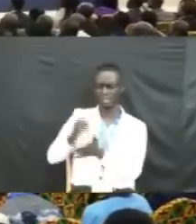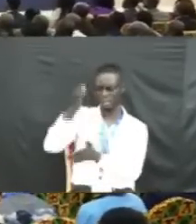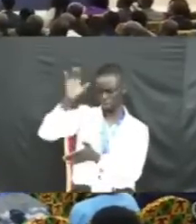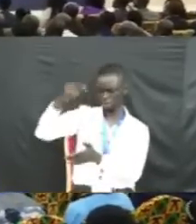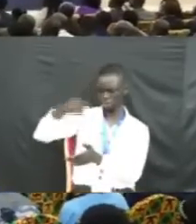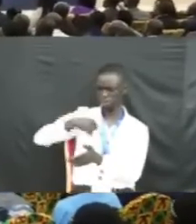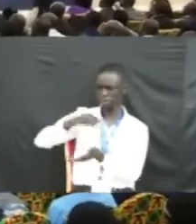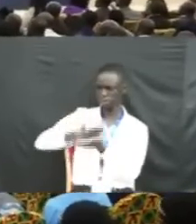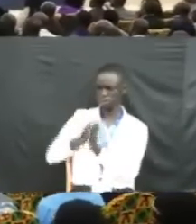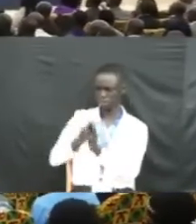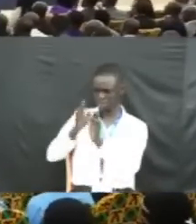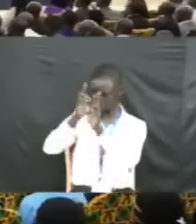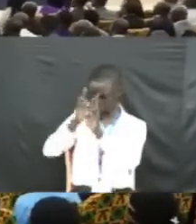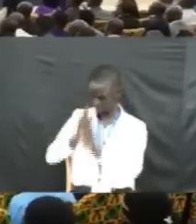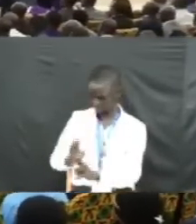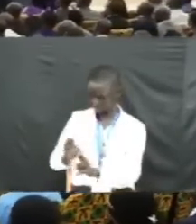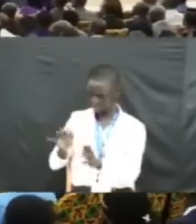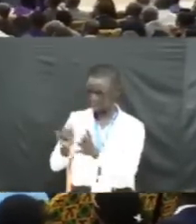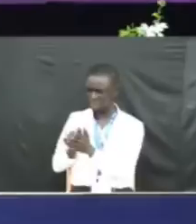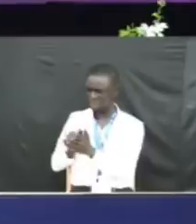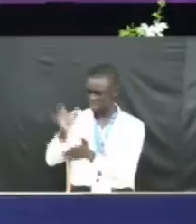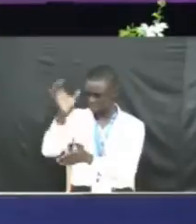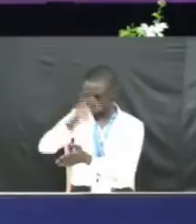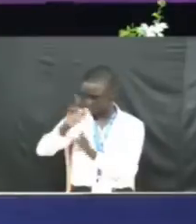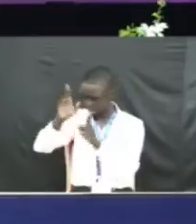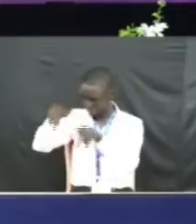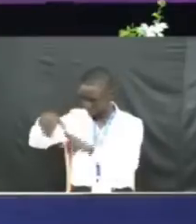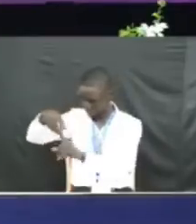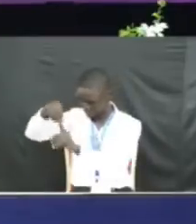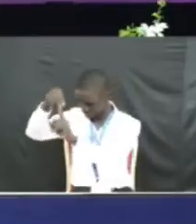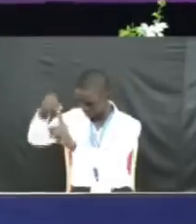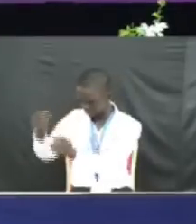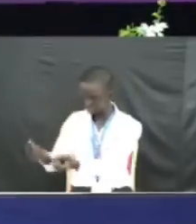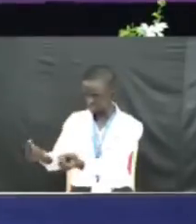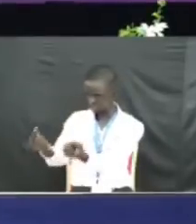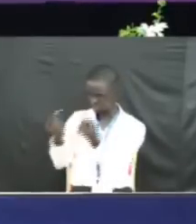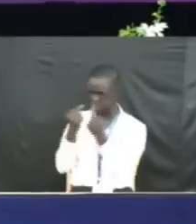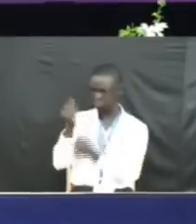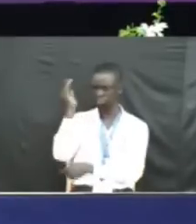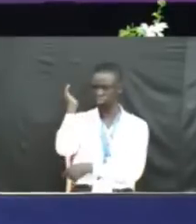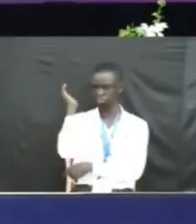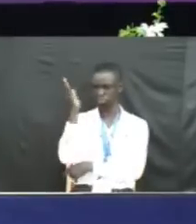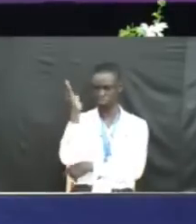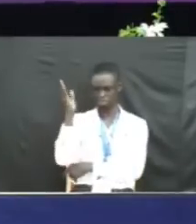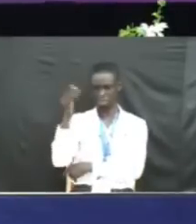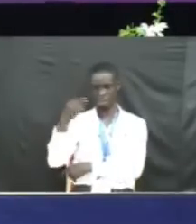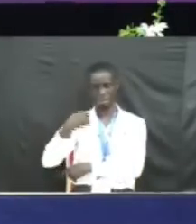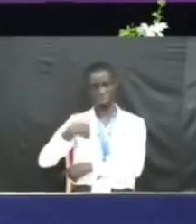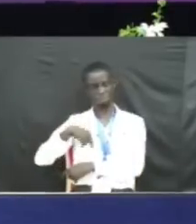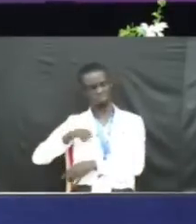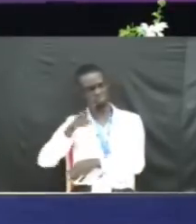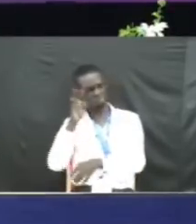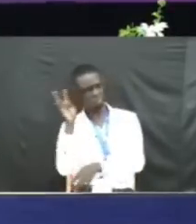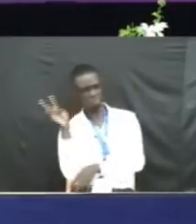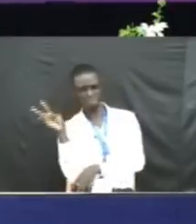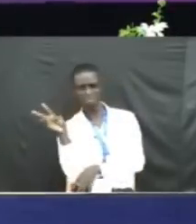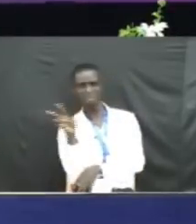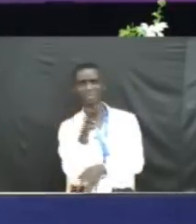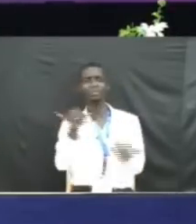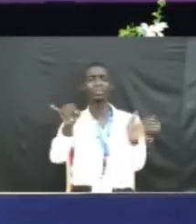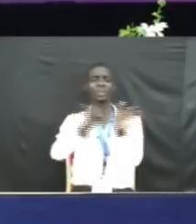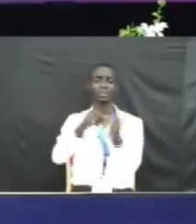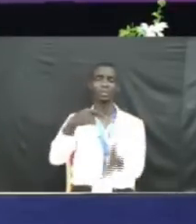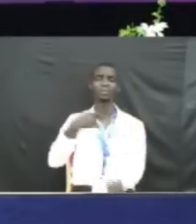looking for a special guest to share fellowship with you today, your lens fell on me again.